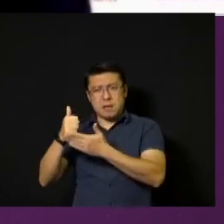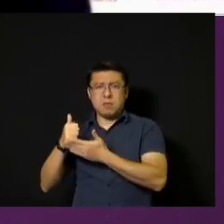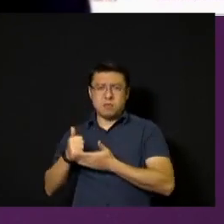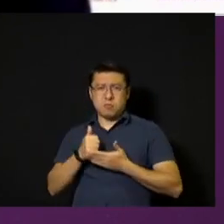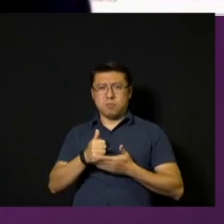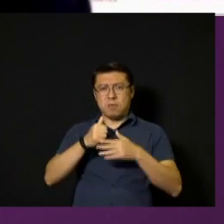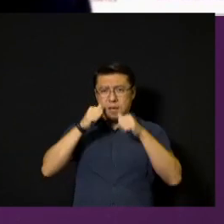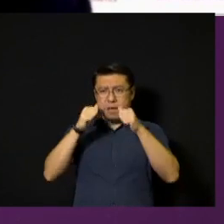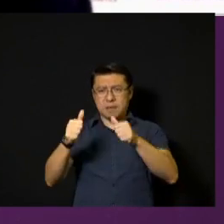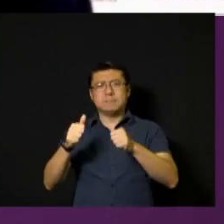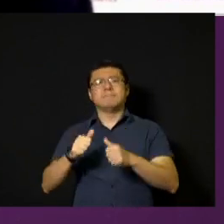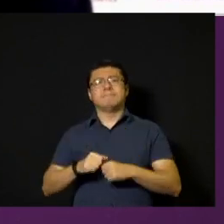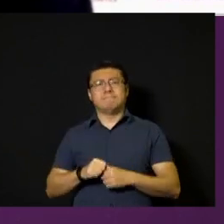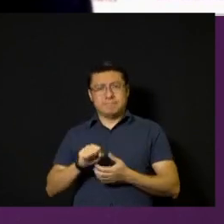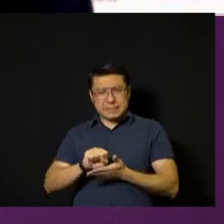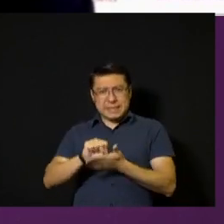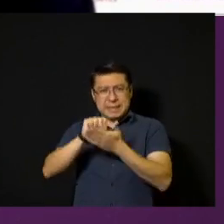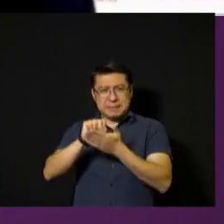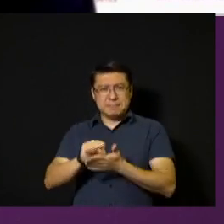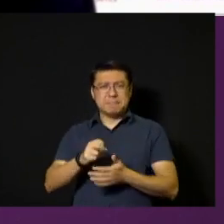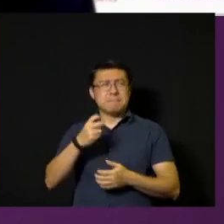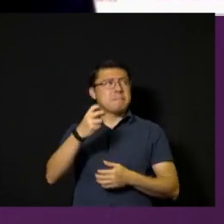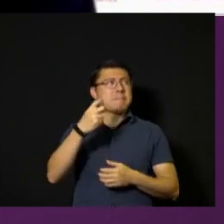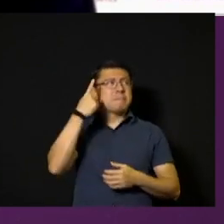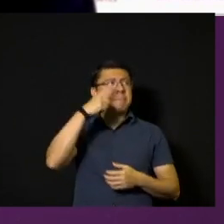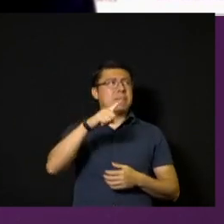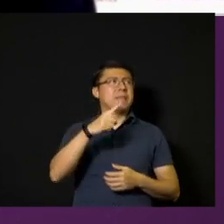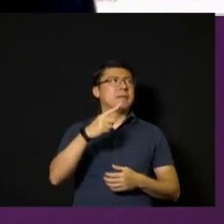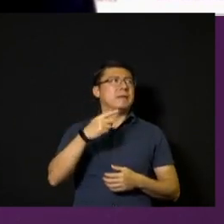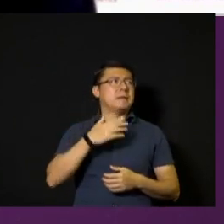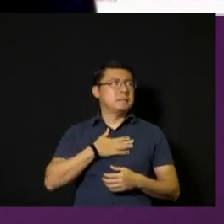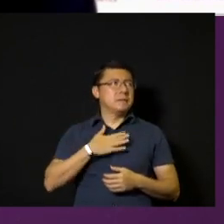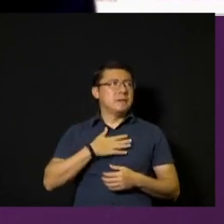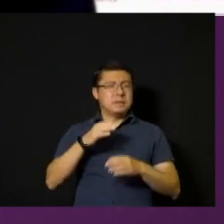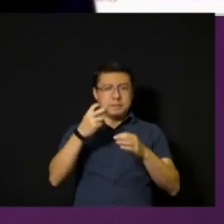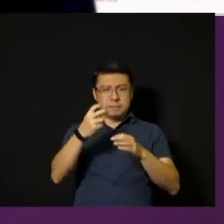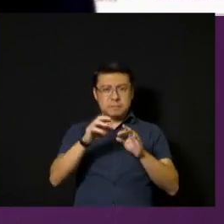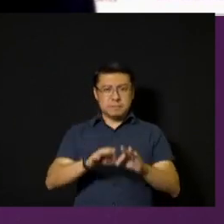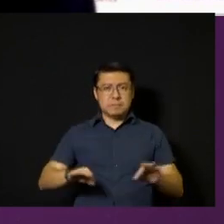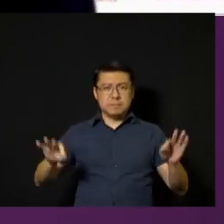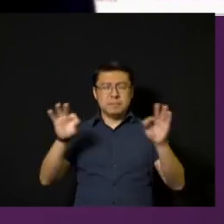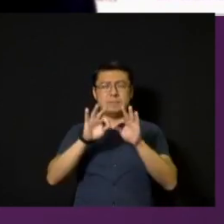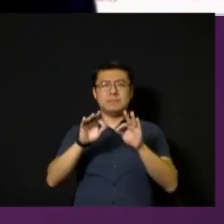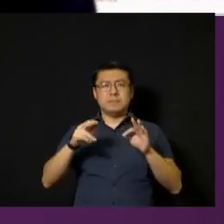the others that you are out of poverty, and for me, that's very important. If we want to help